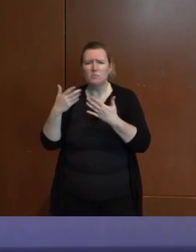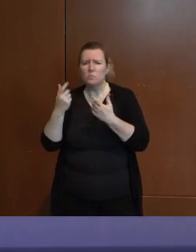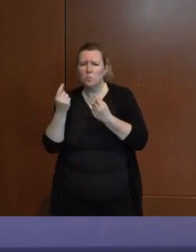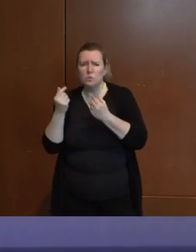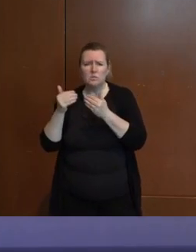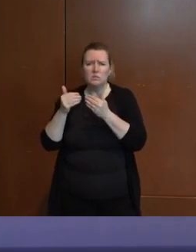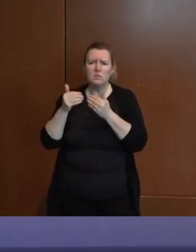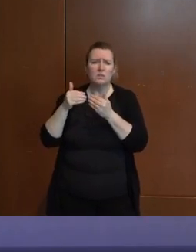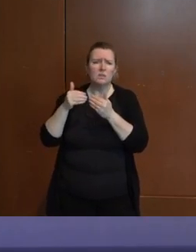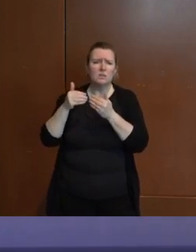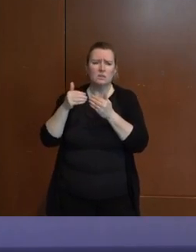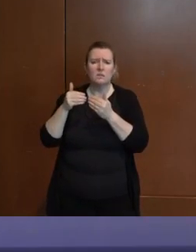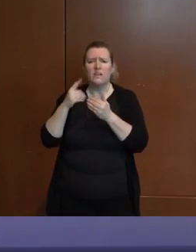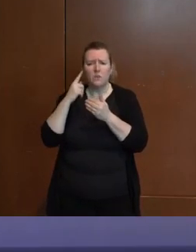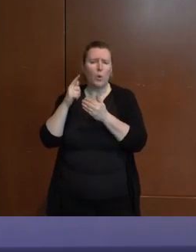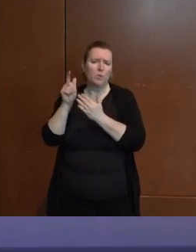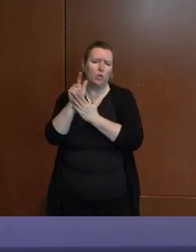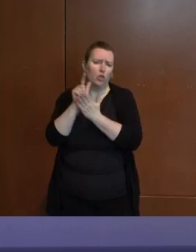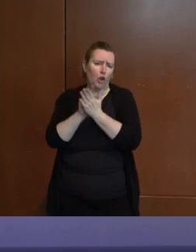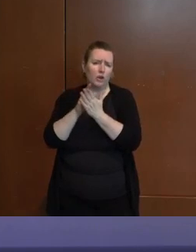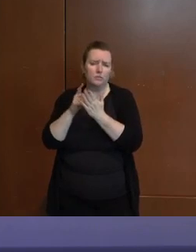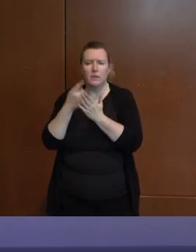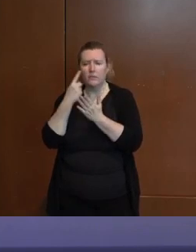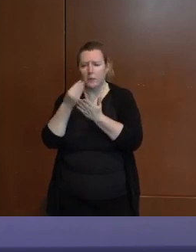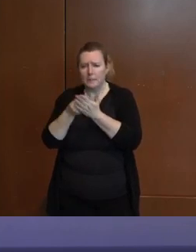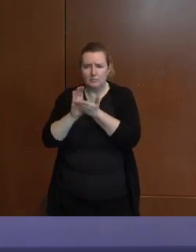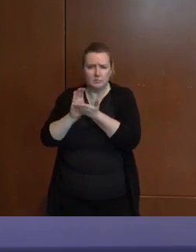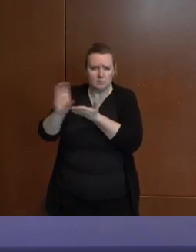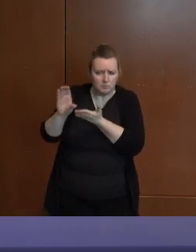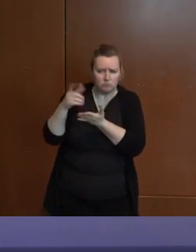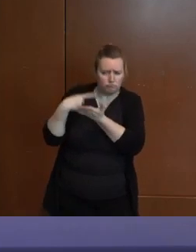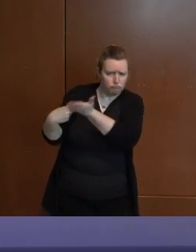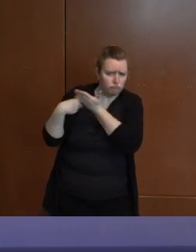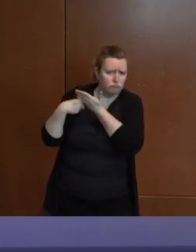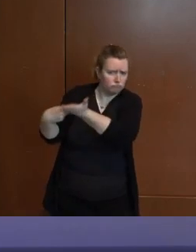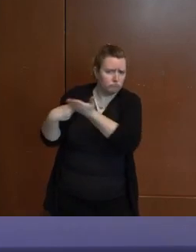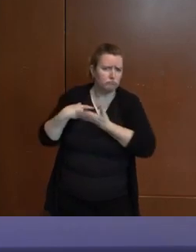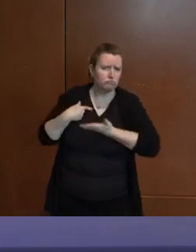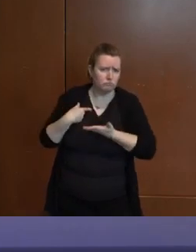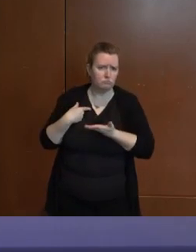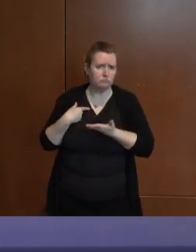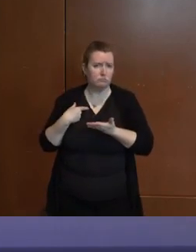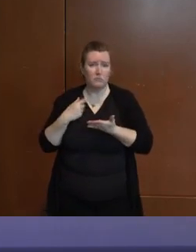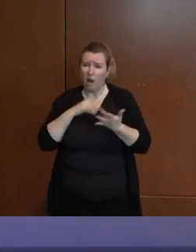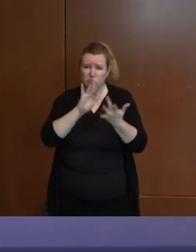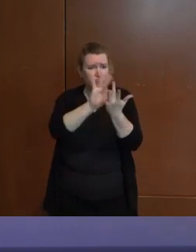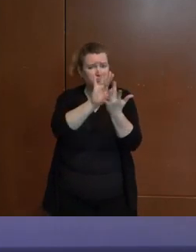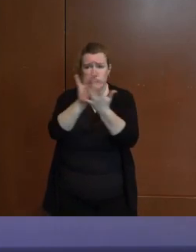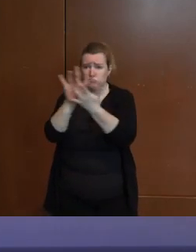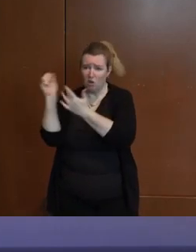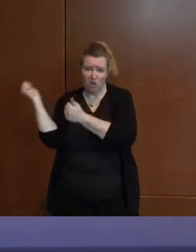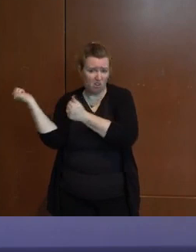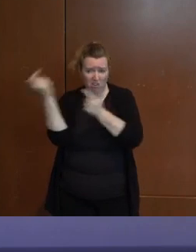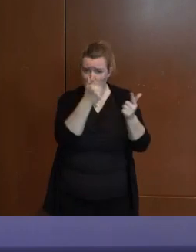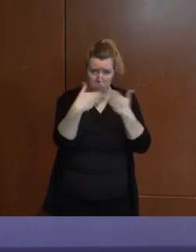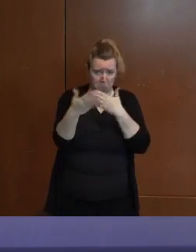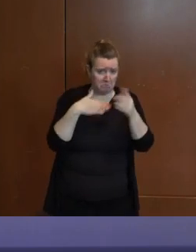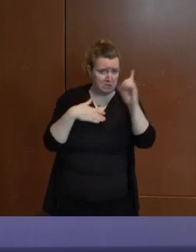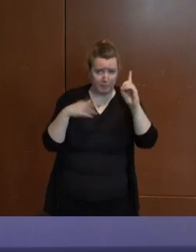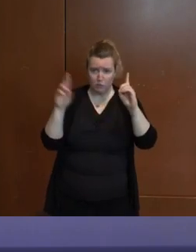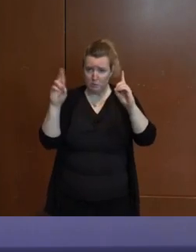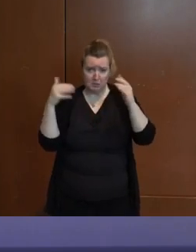with the administration. We will do what it takes to save as many lives as we can save in New Jersey. We